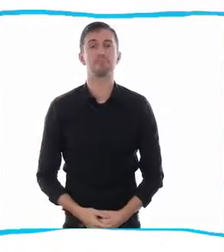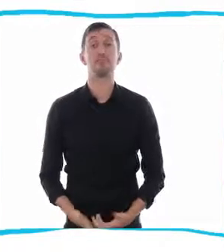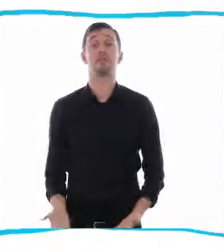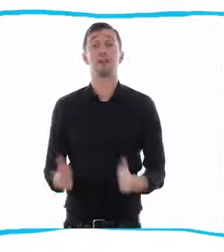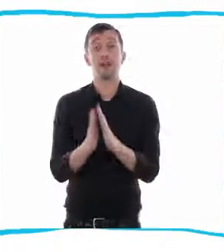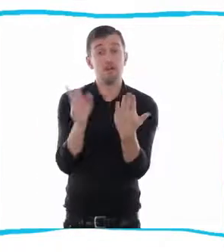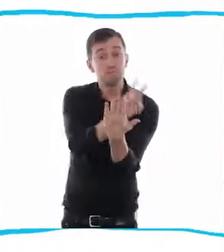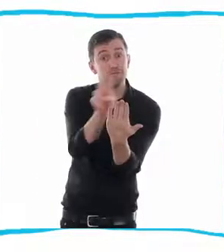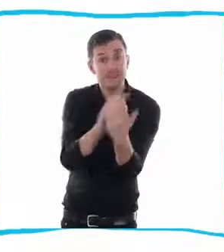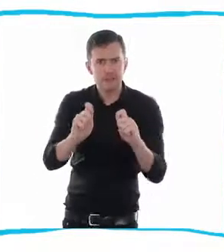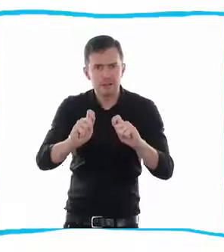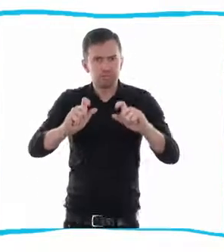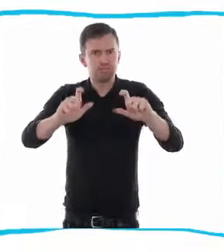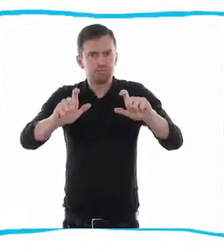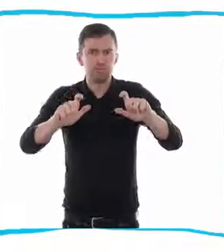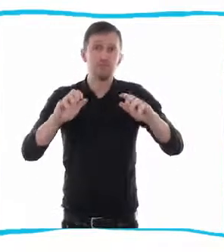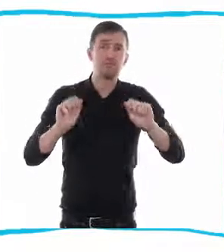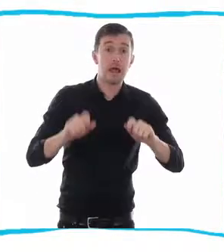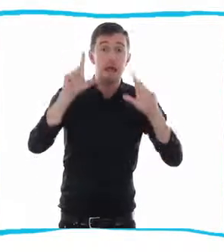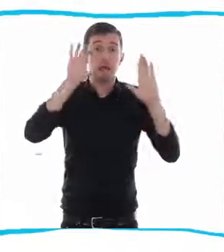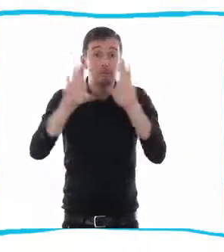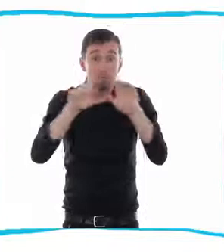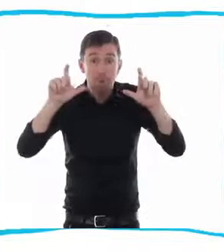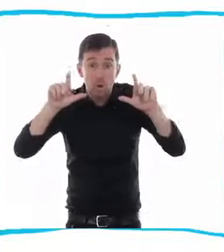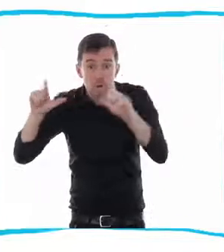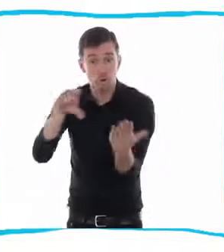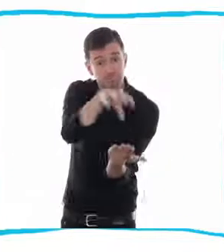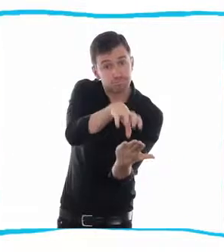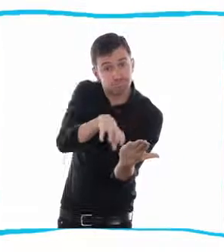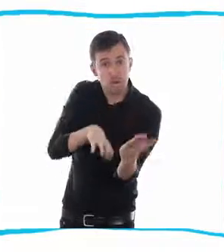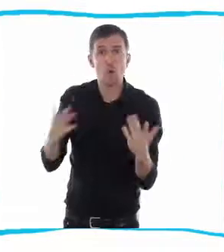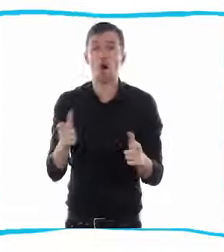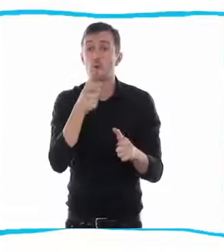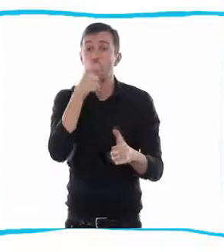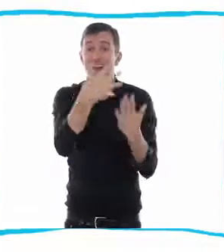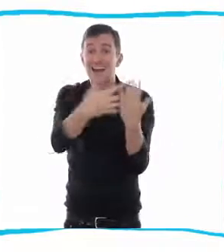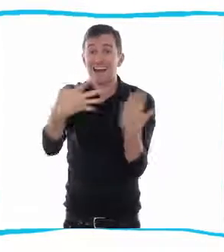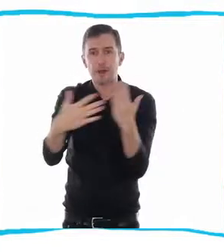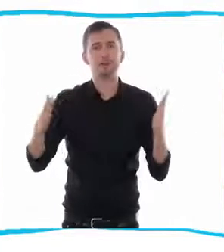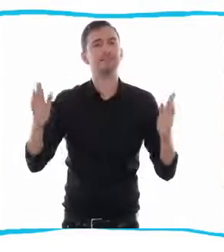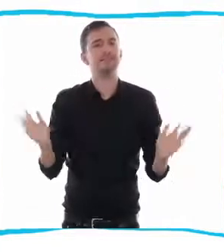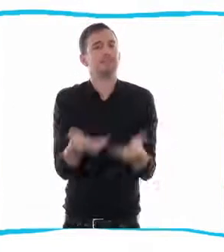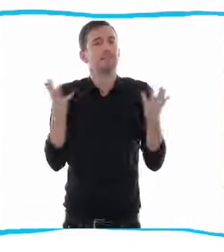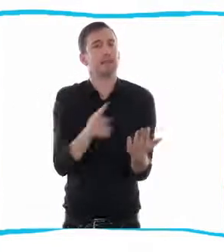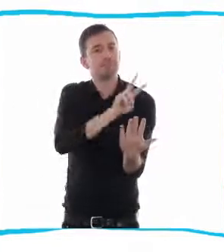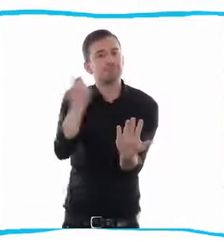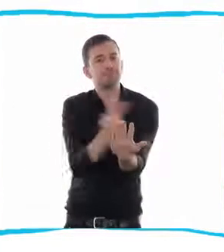Easy read formats are a combination of images and simple language, and are sometimes used by people with intellectual